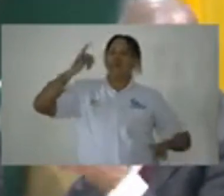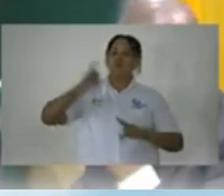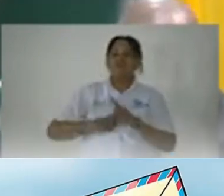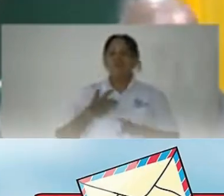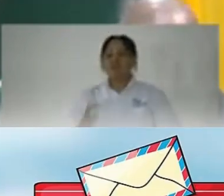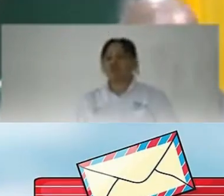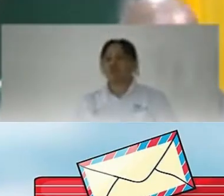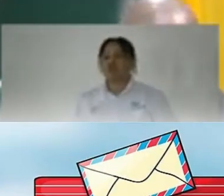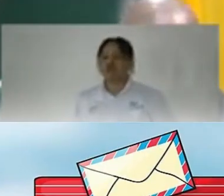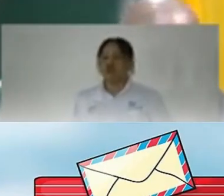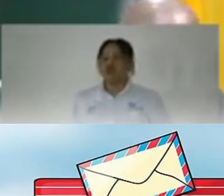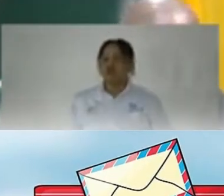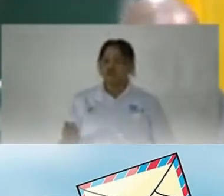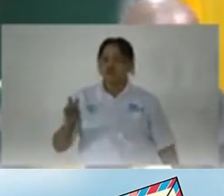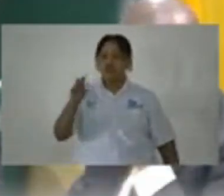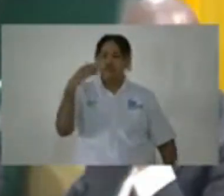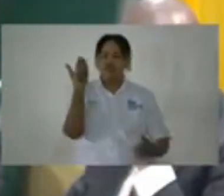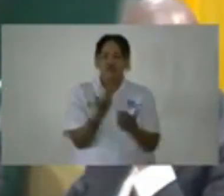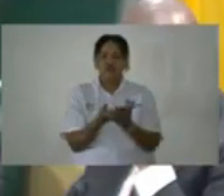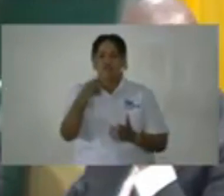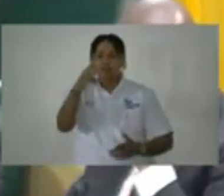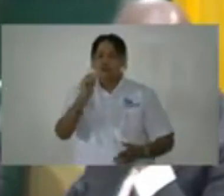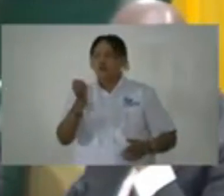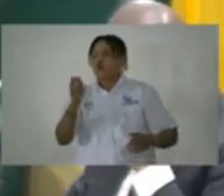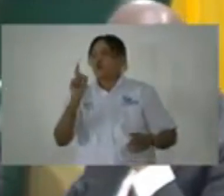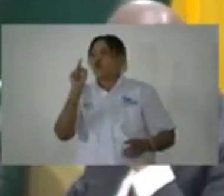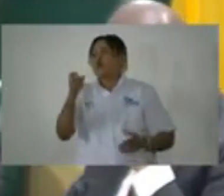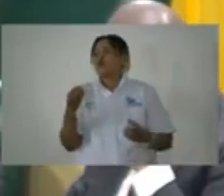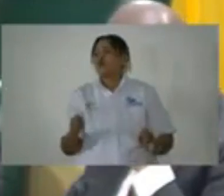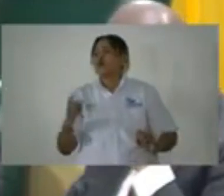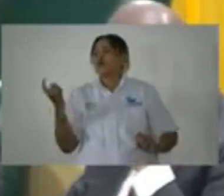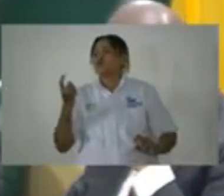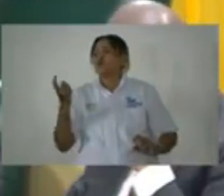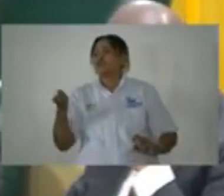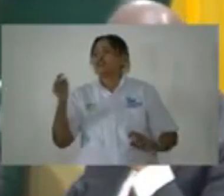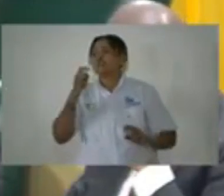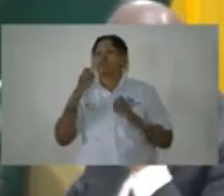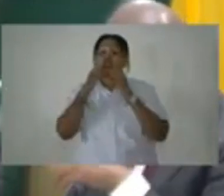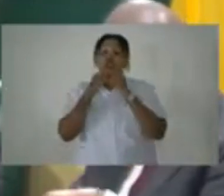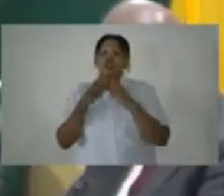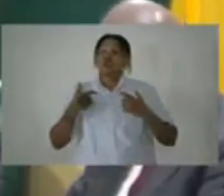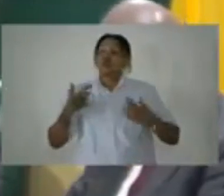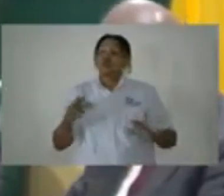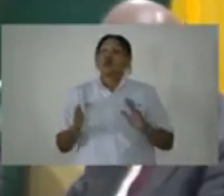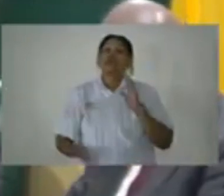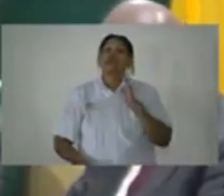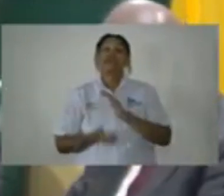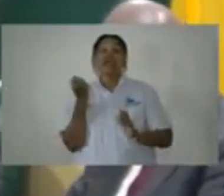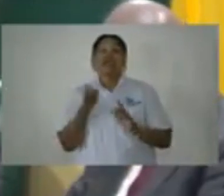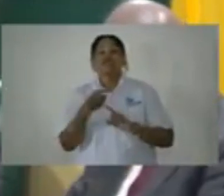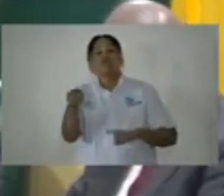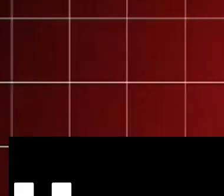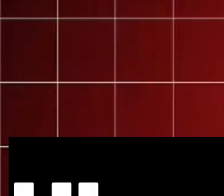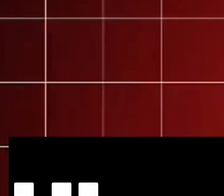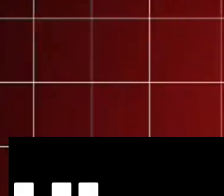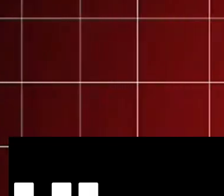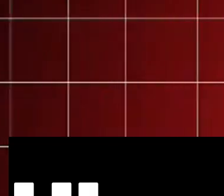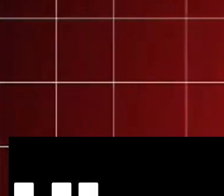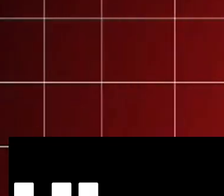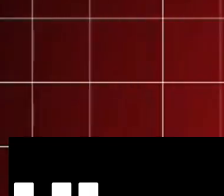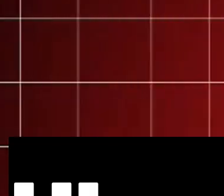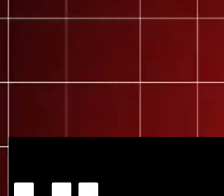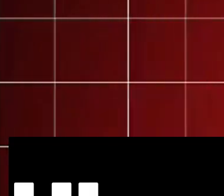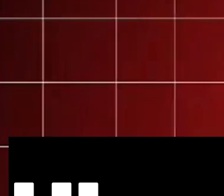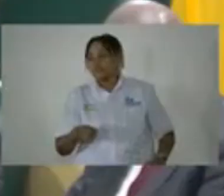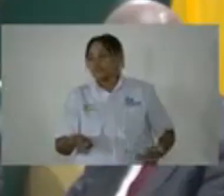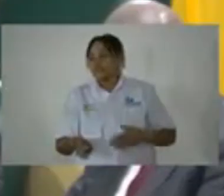up at the post office or to go to the office, it's something they treasure, and we don't want to take that away from them. Not from